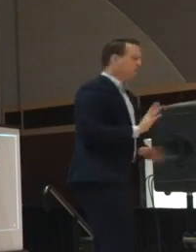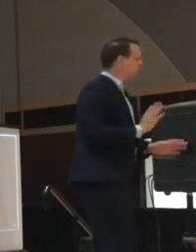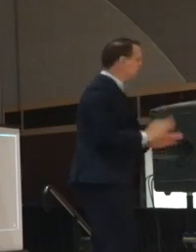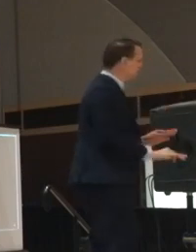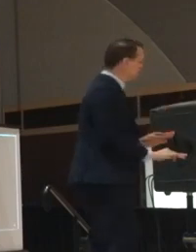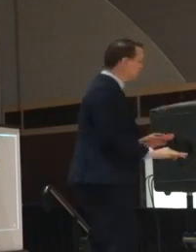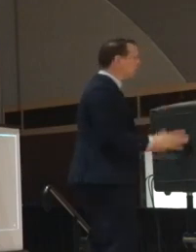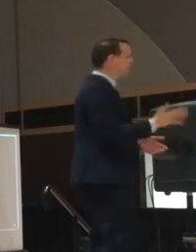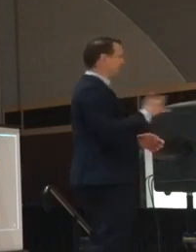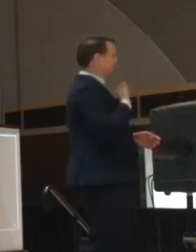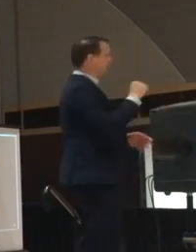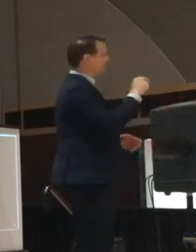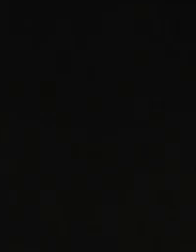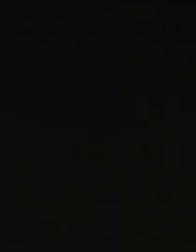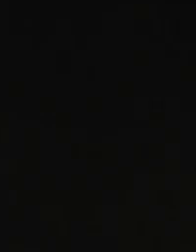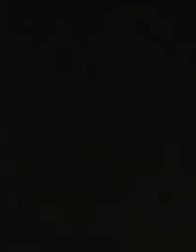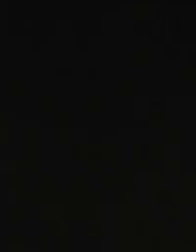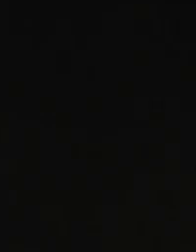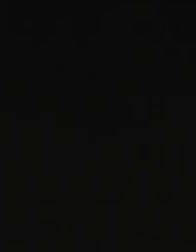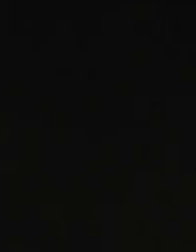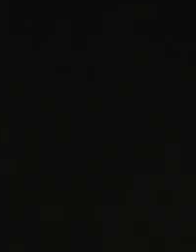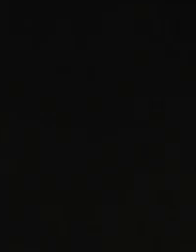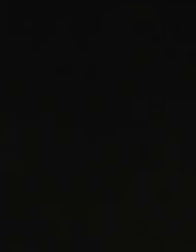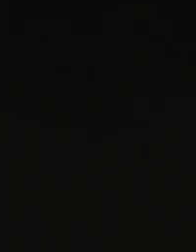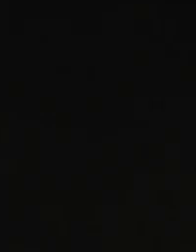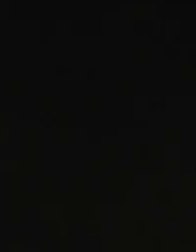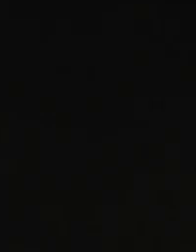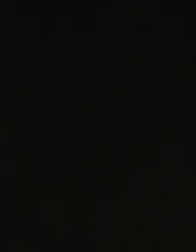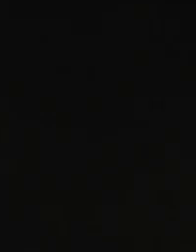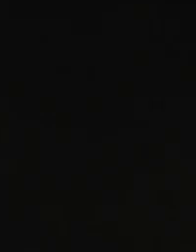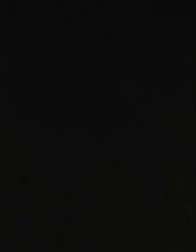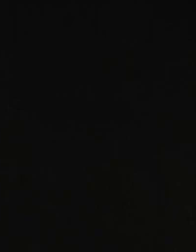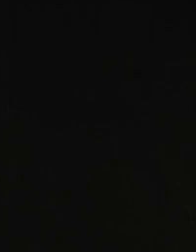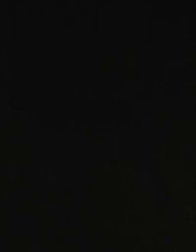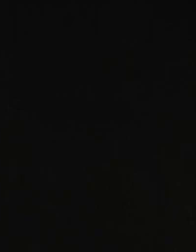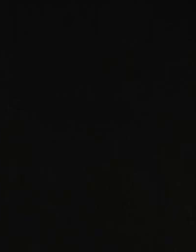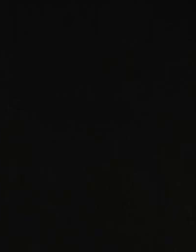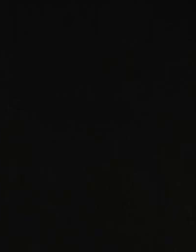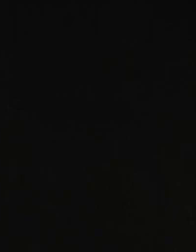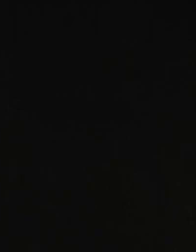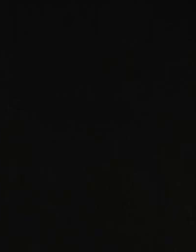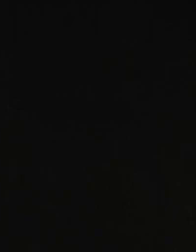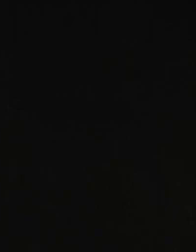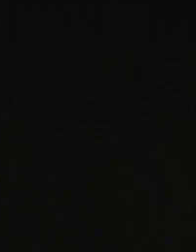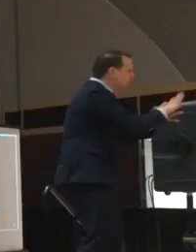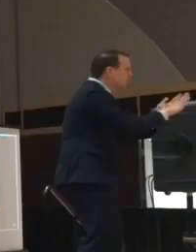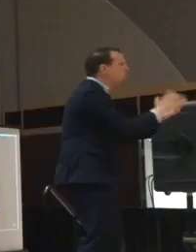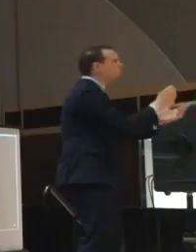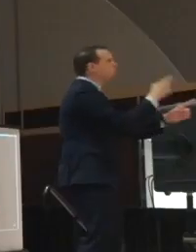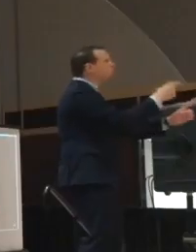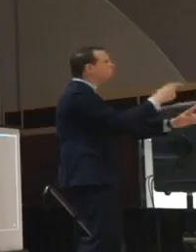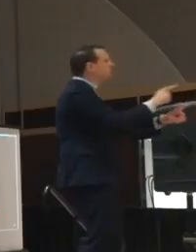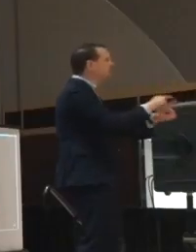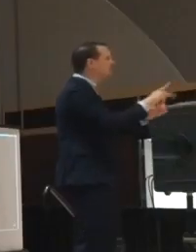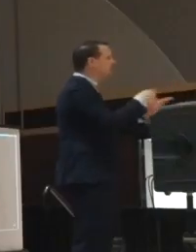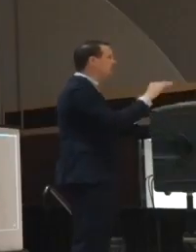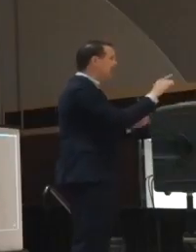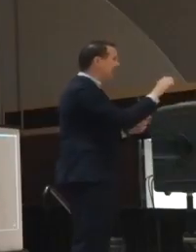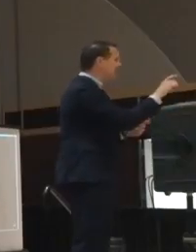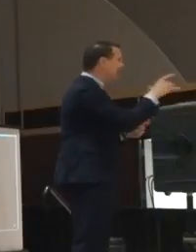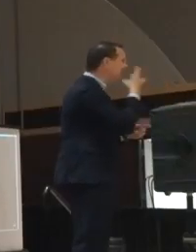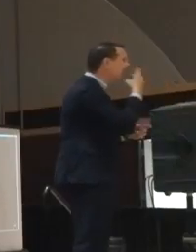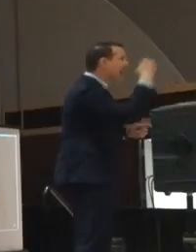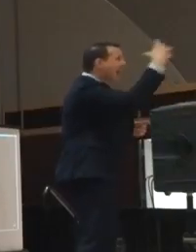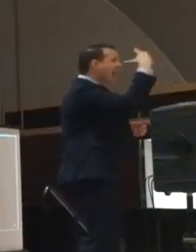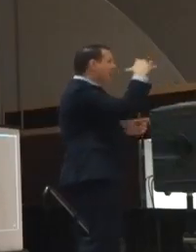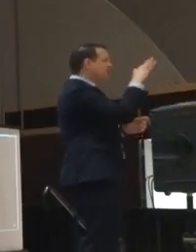Sensory problems, highly variable. Some people have hearing sensitivity problems. Some have visual sensitivity. So certain kinds of LED lights or